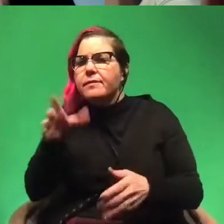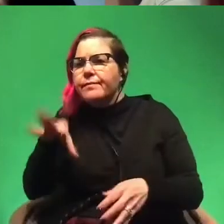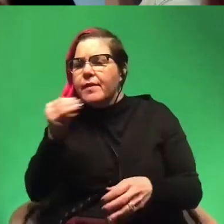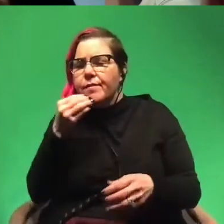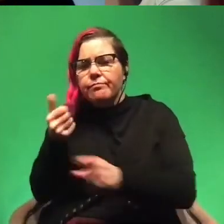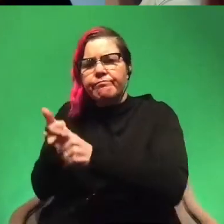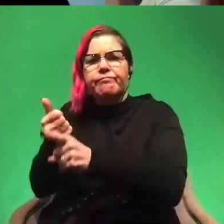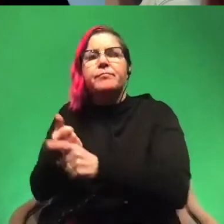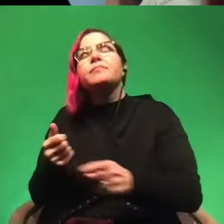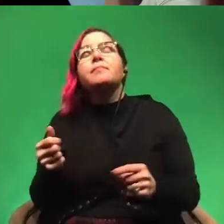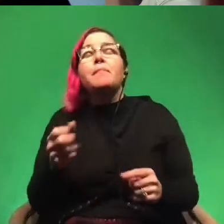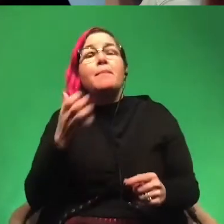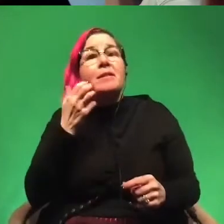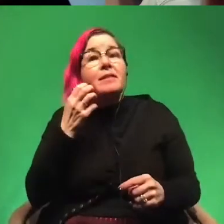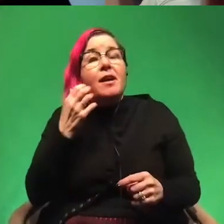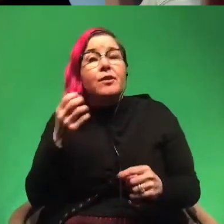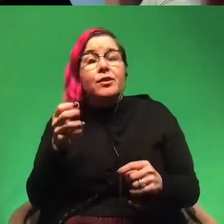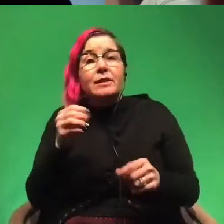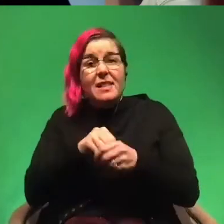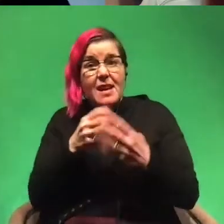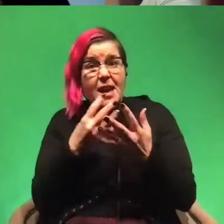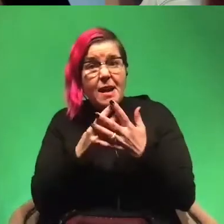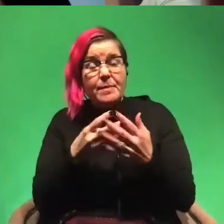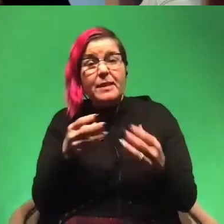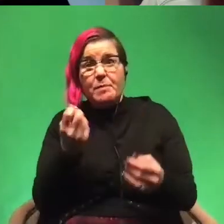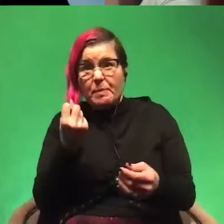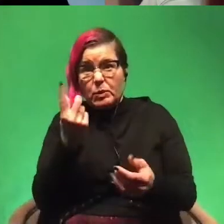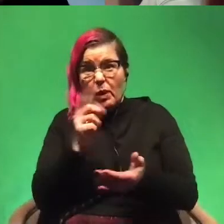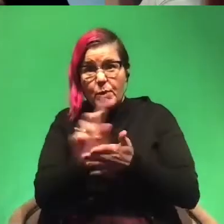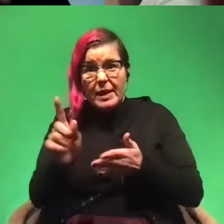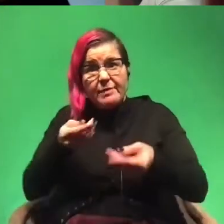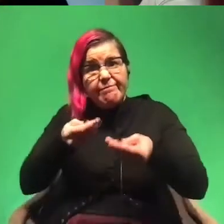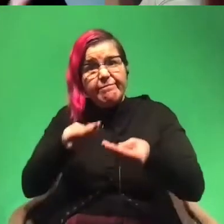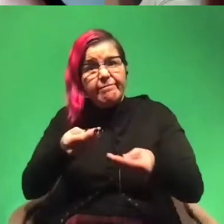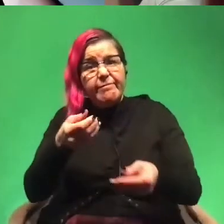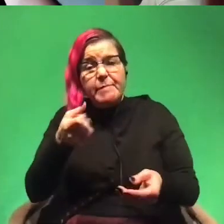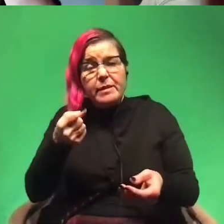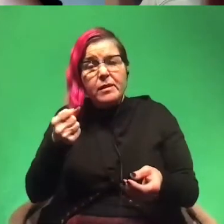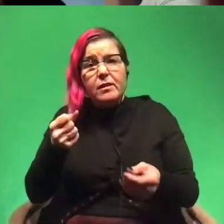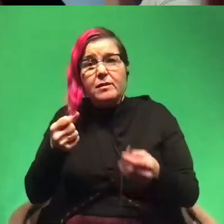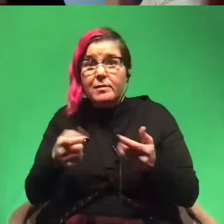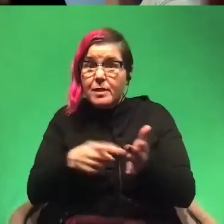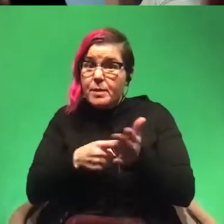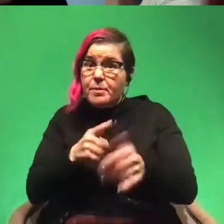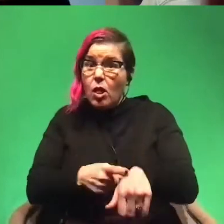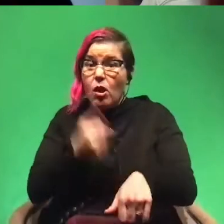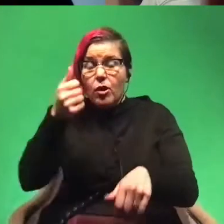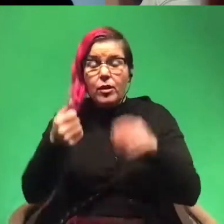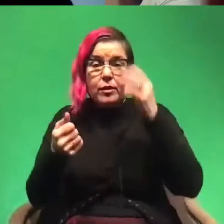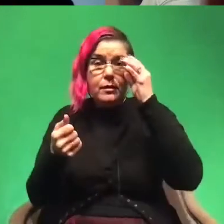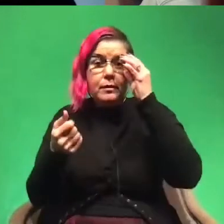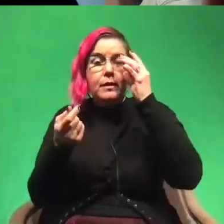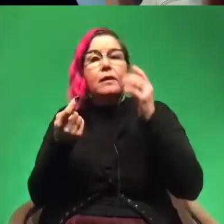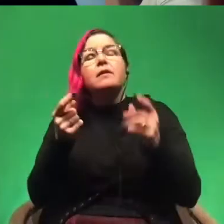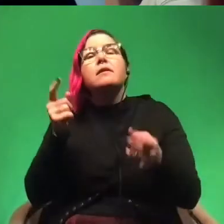But tiger cubs in captivity are bottle fed for, you know, like 12 weeks and sometimes even longer. And essentially they're bottle fed until they get too big